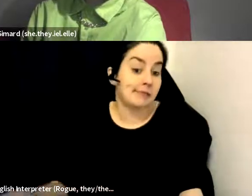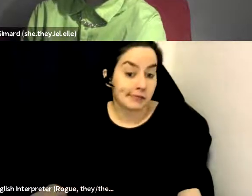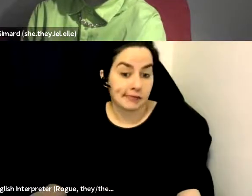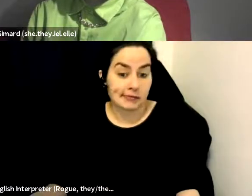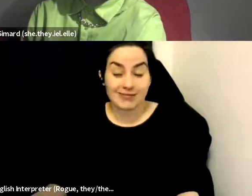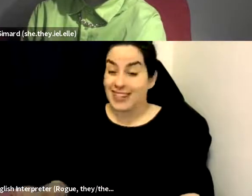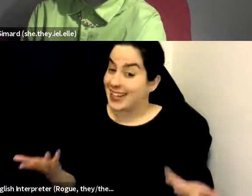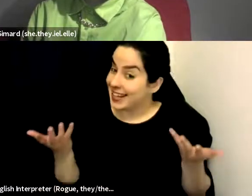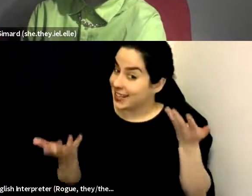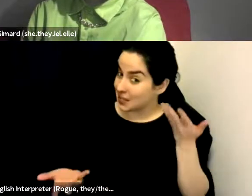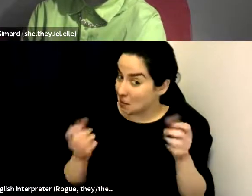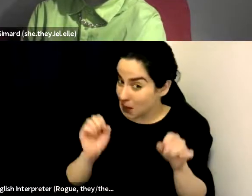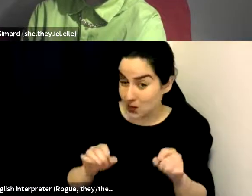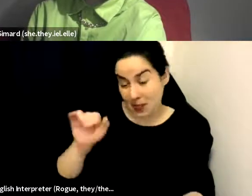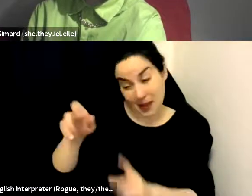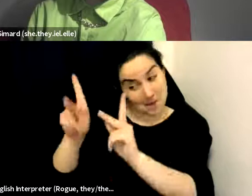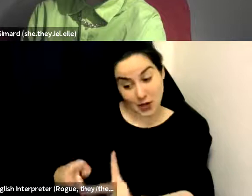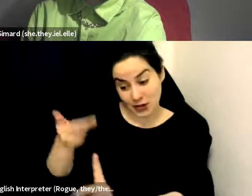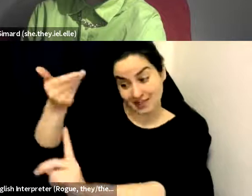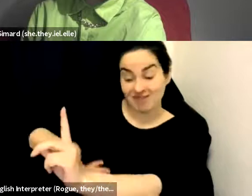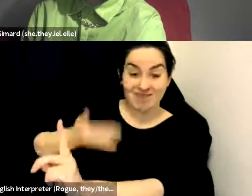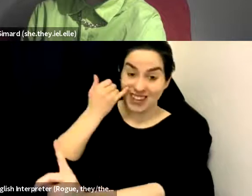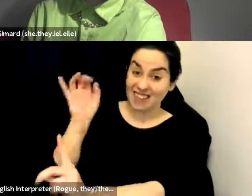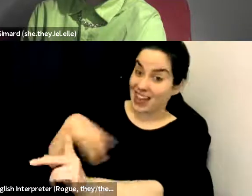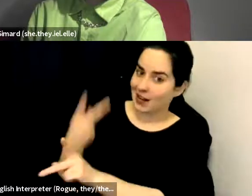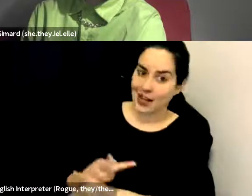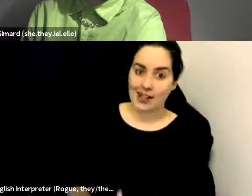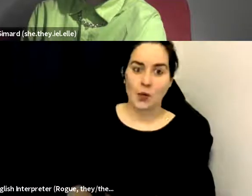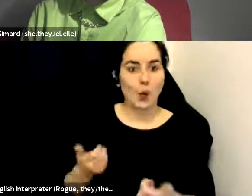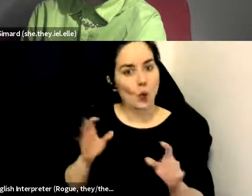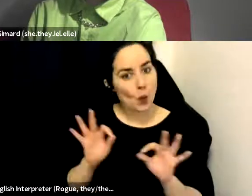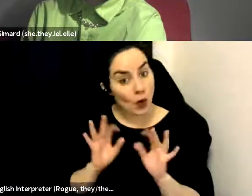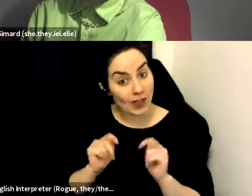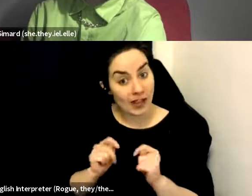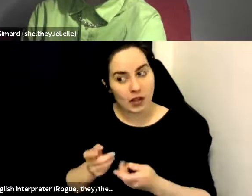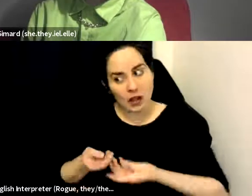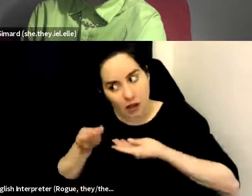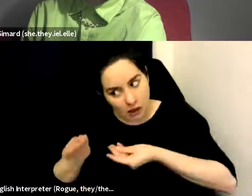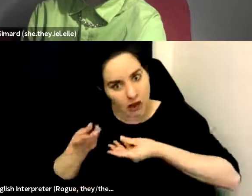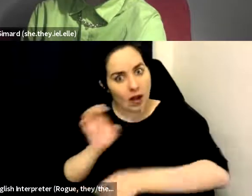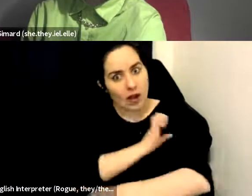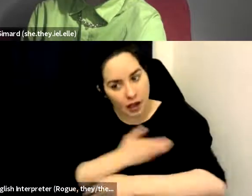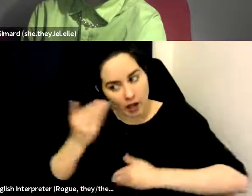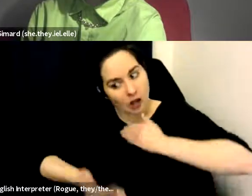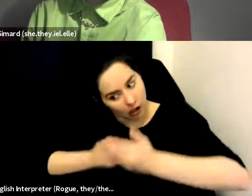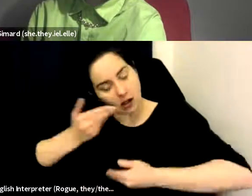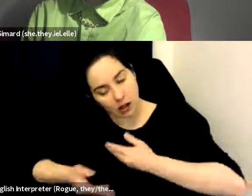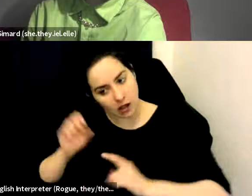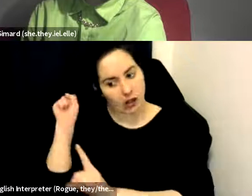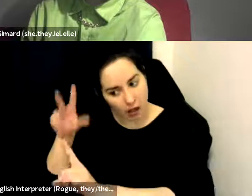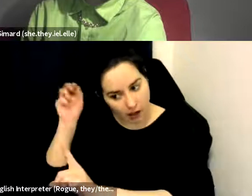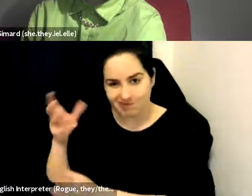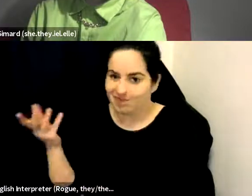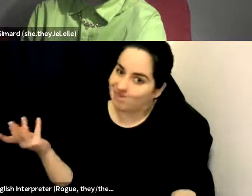somebody that you want to invest your energy into trying to change their mind. And then there's people that are just uninformed, but